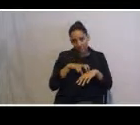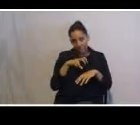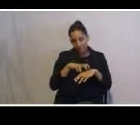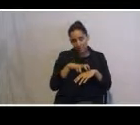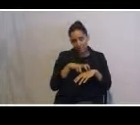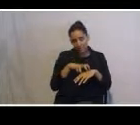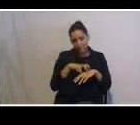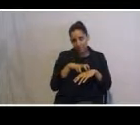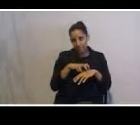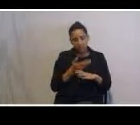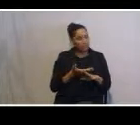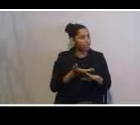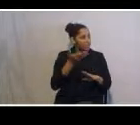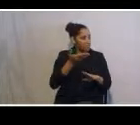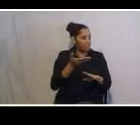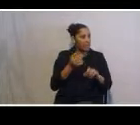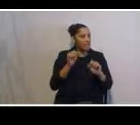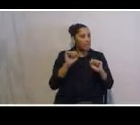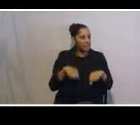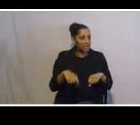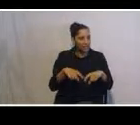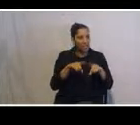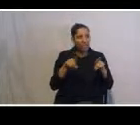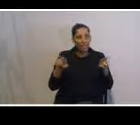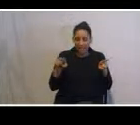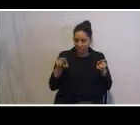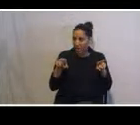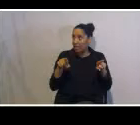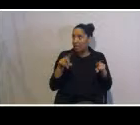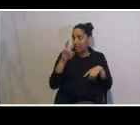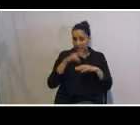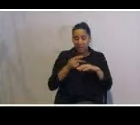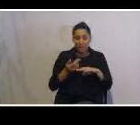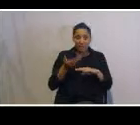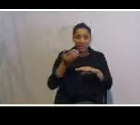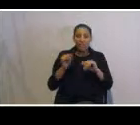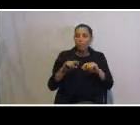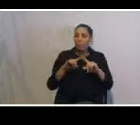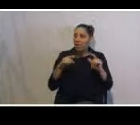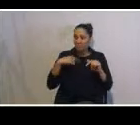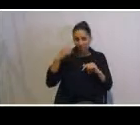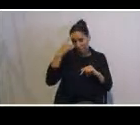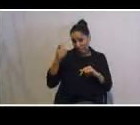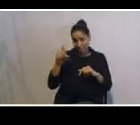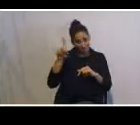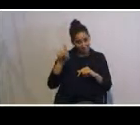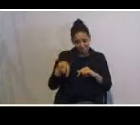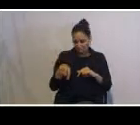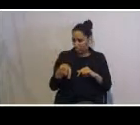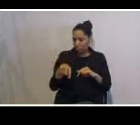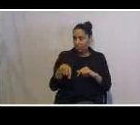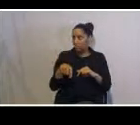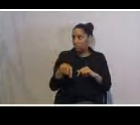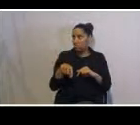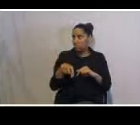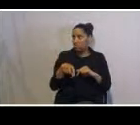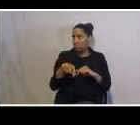And as much as they need this, but we don't believe that we really need to be going, on